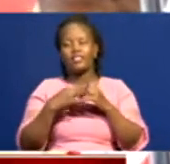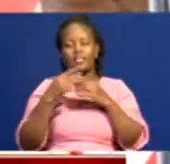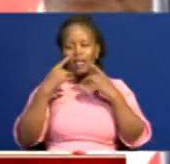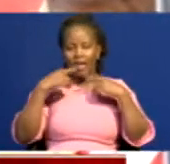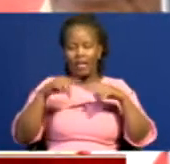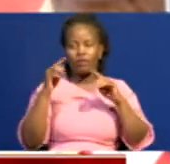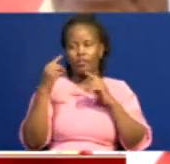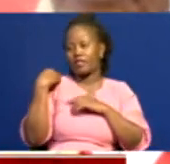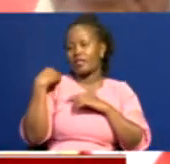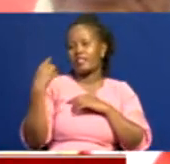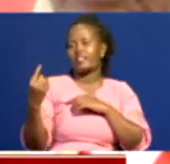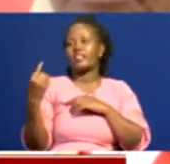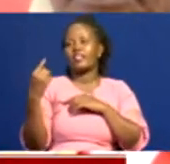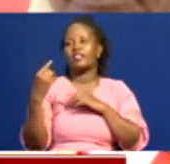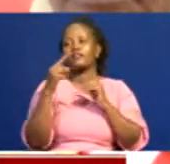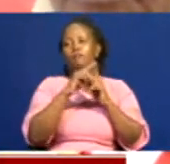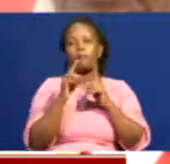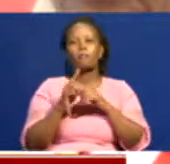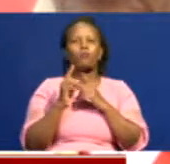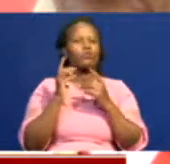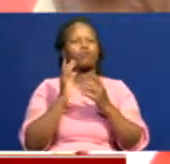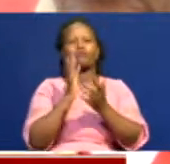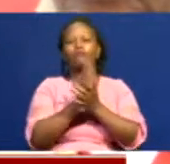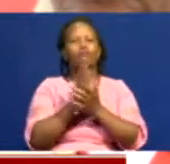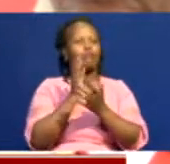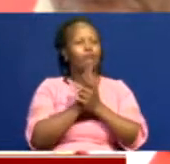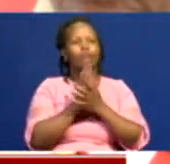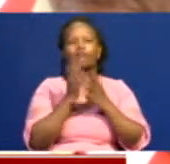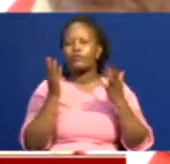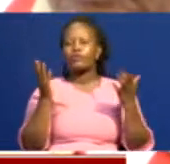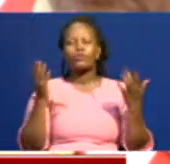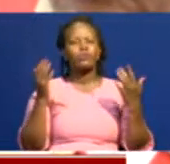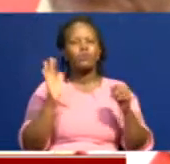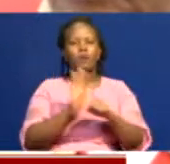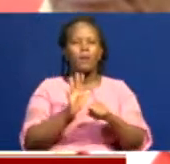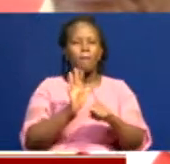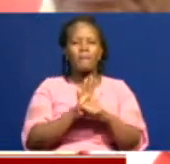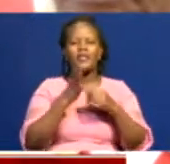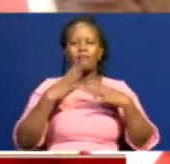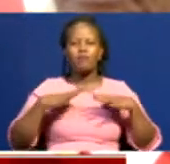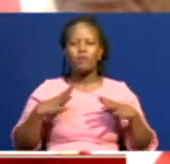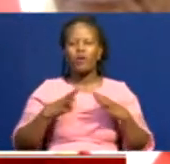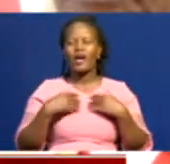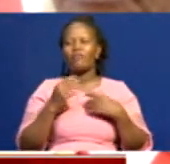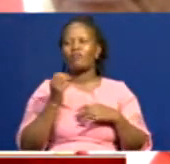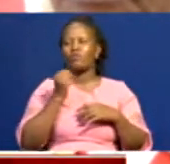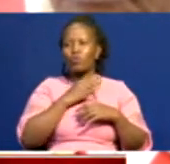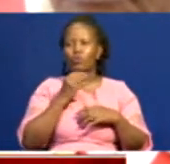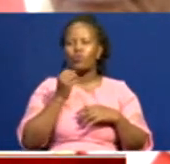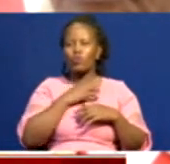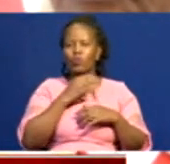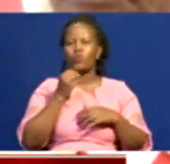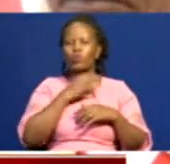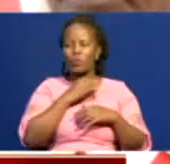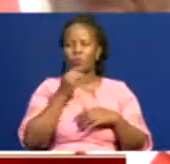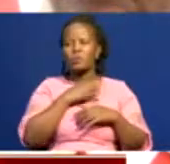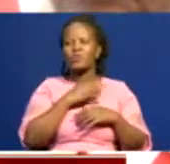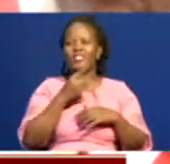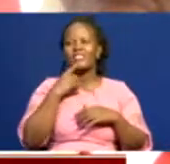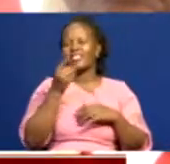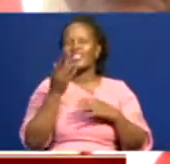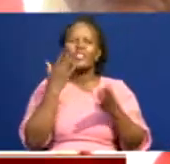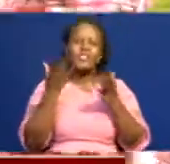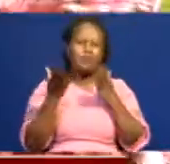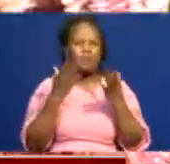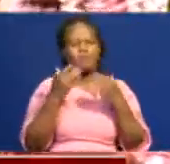majuzi, na tumeona wa Kenya wakilalamika kwamba labda kuna mambo ambayo